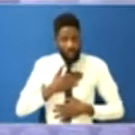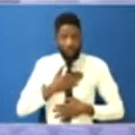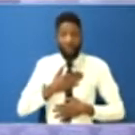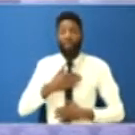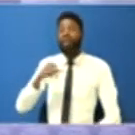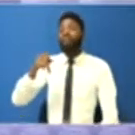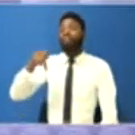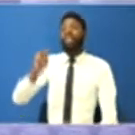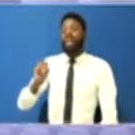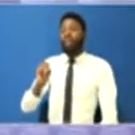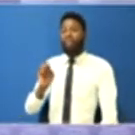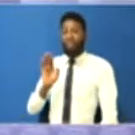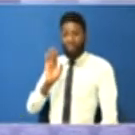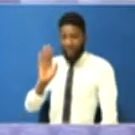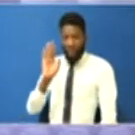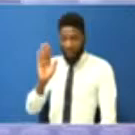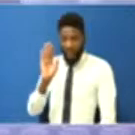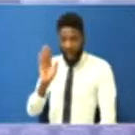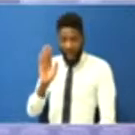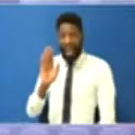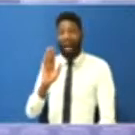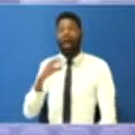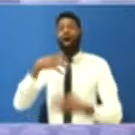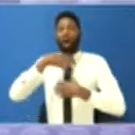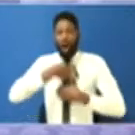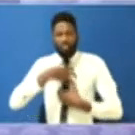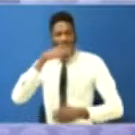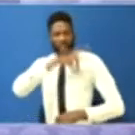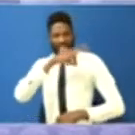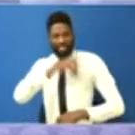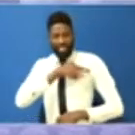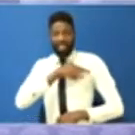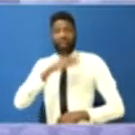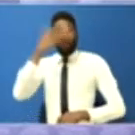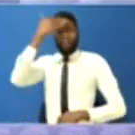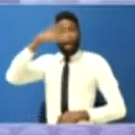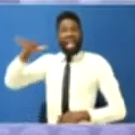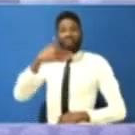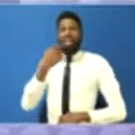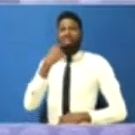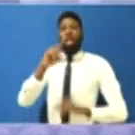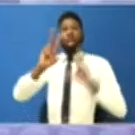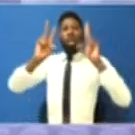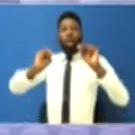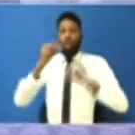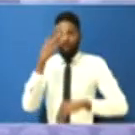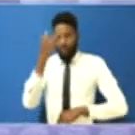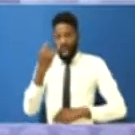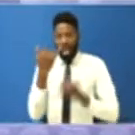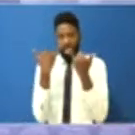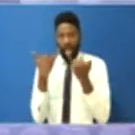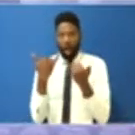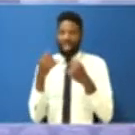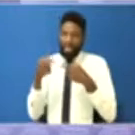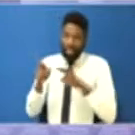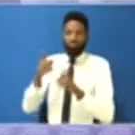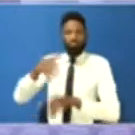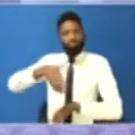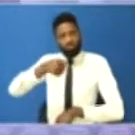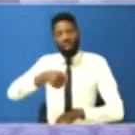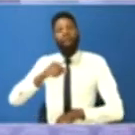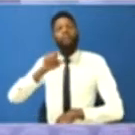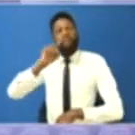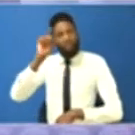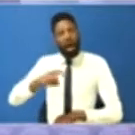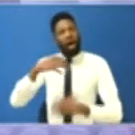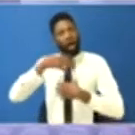benefits were being you know rejected in parliament because his now partner and brother said he must retire from politics